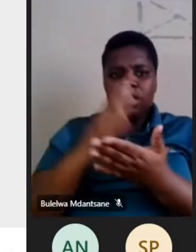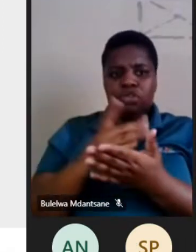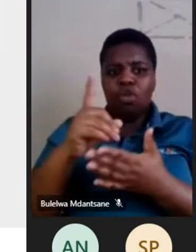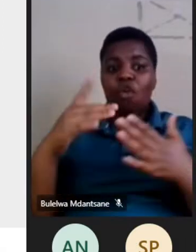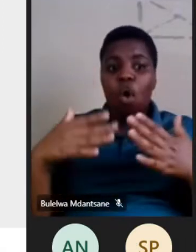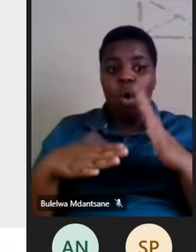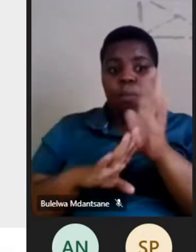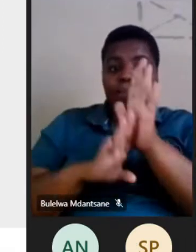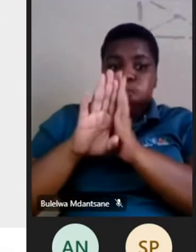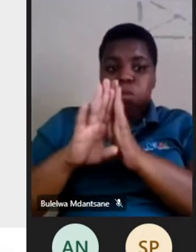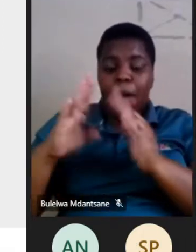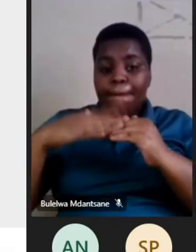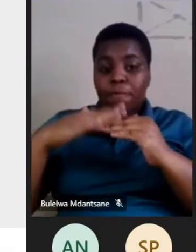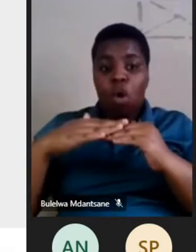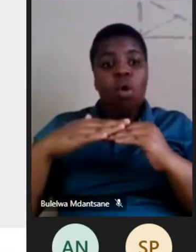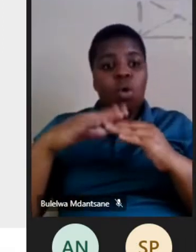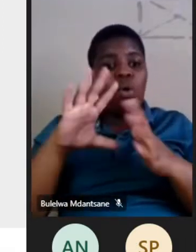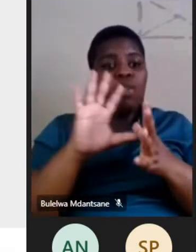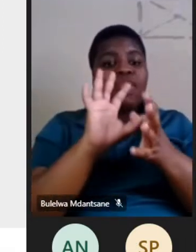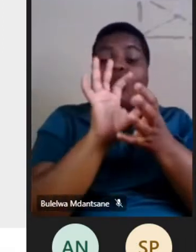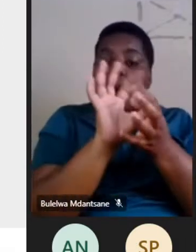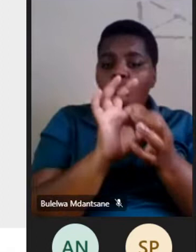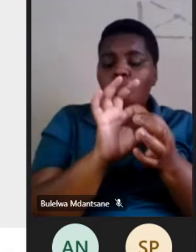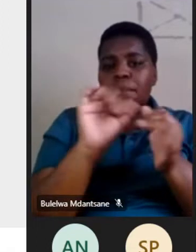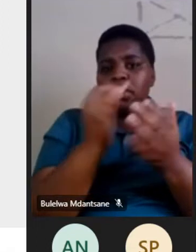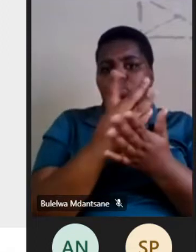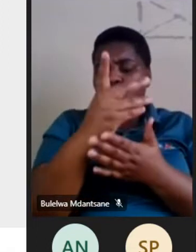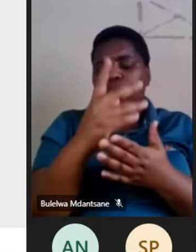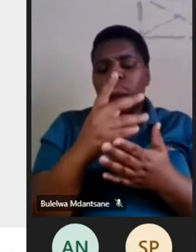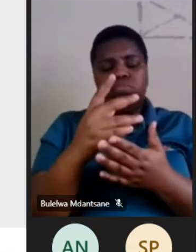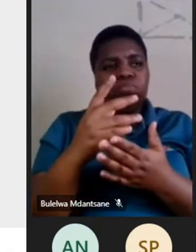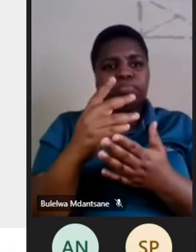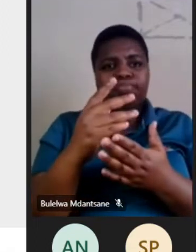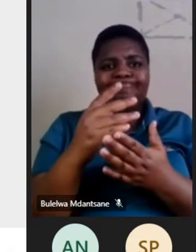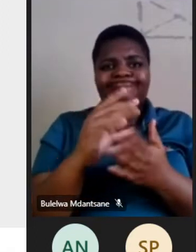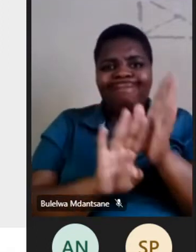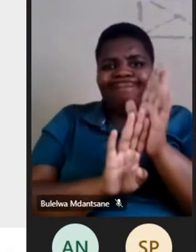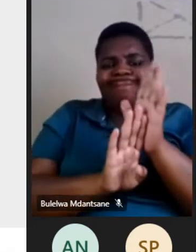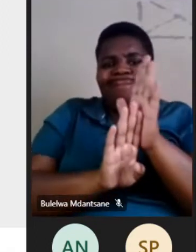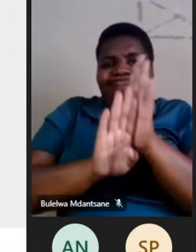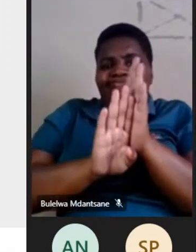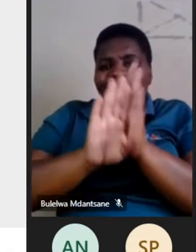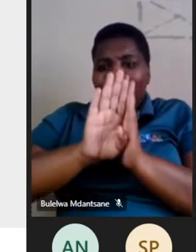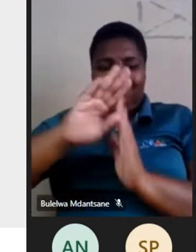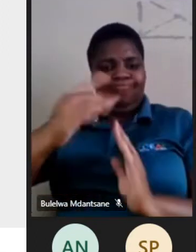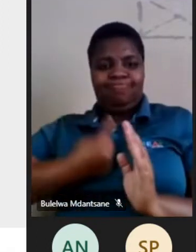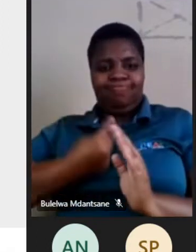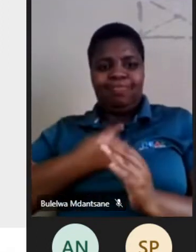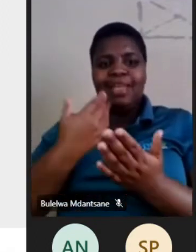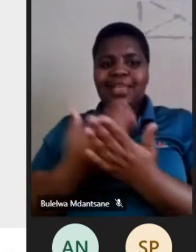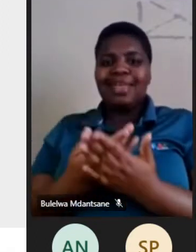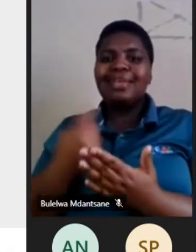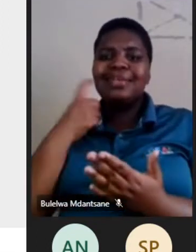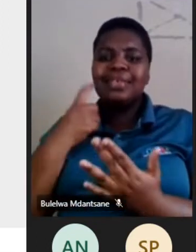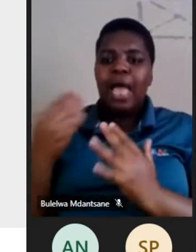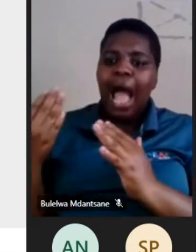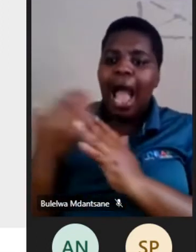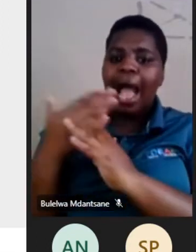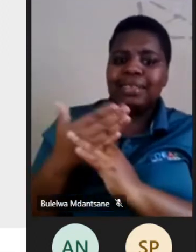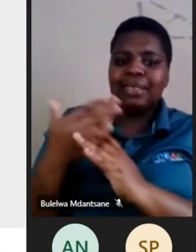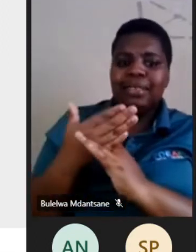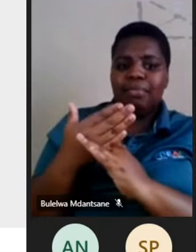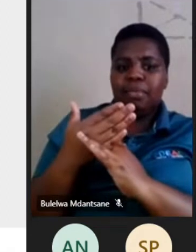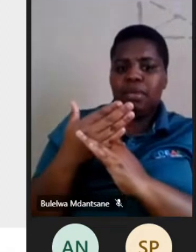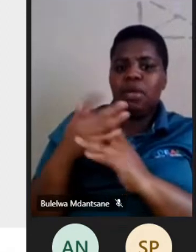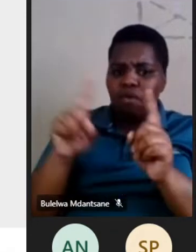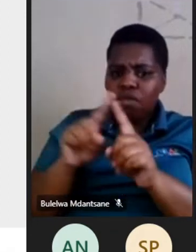reach young people before and in crisis, and we need to make sure that that is accessible to all. We may include chat functions for the deaf as